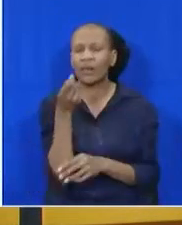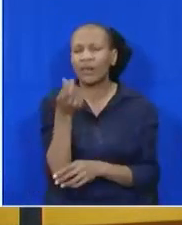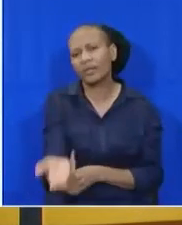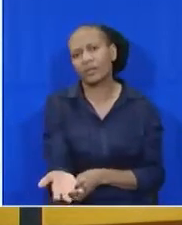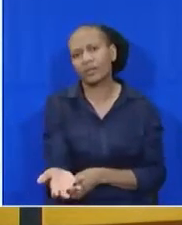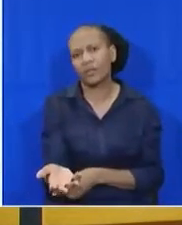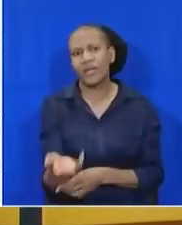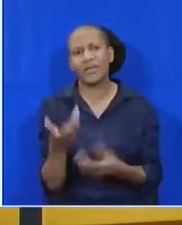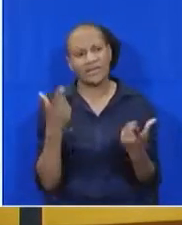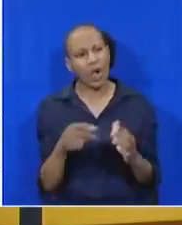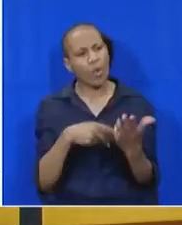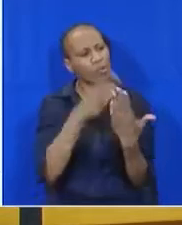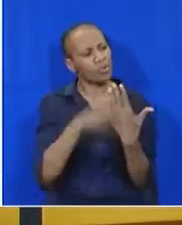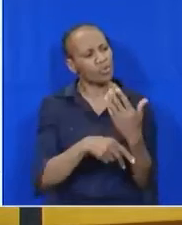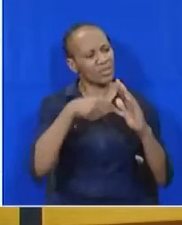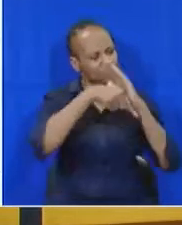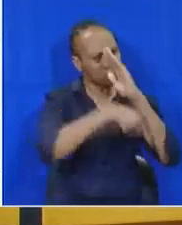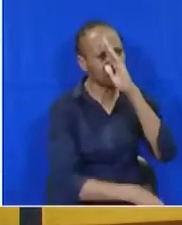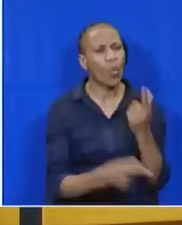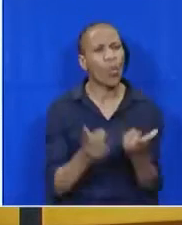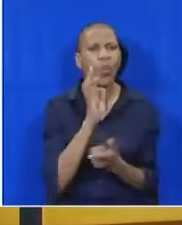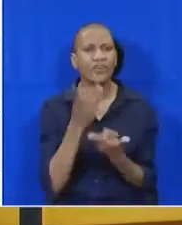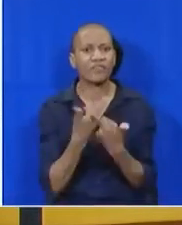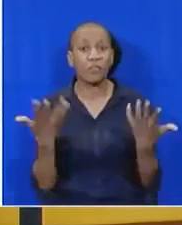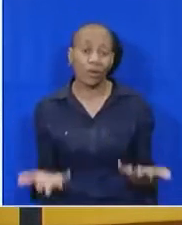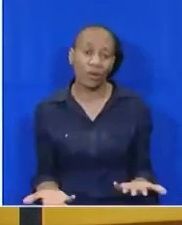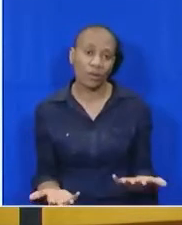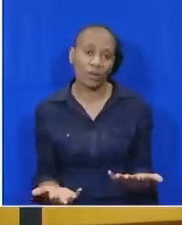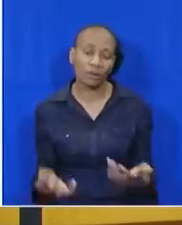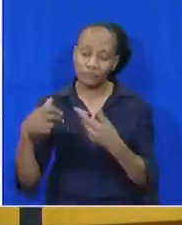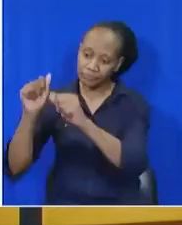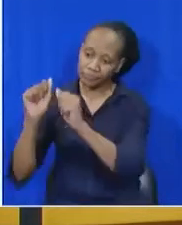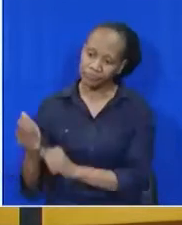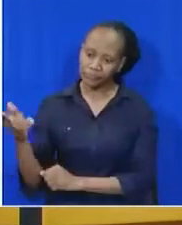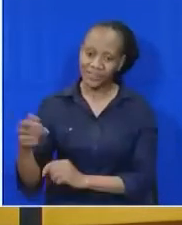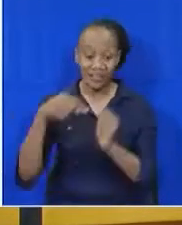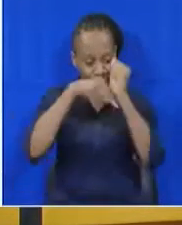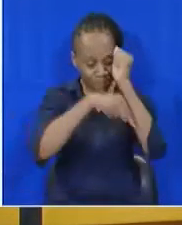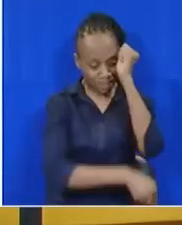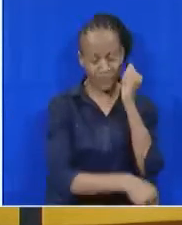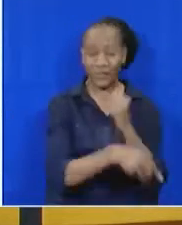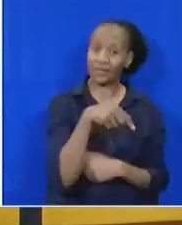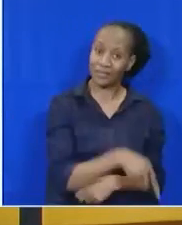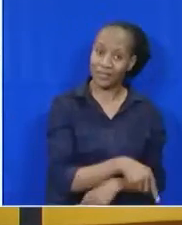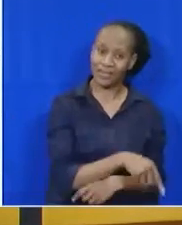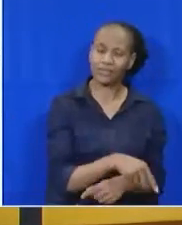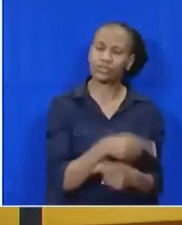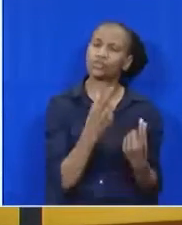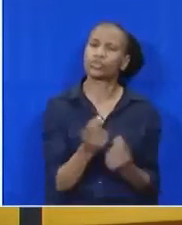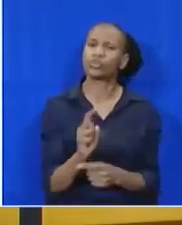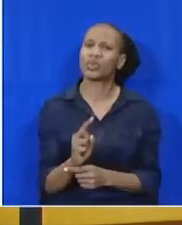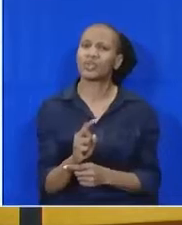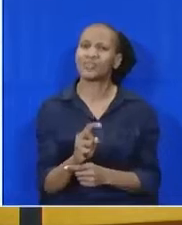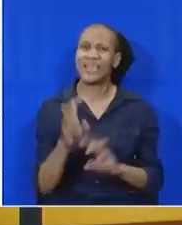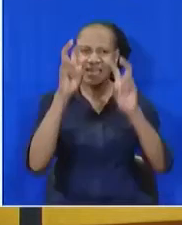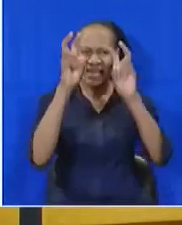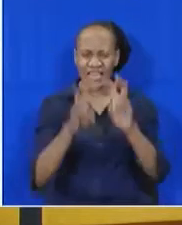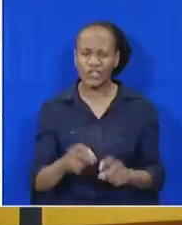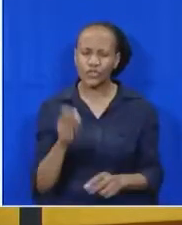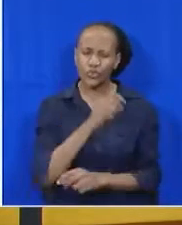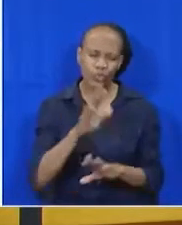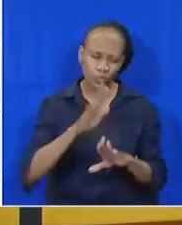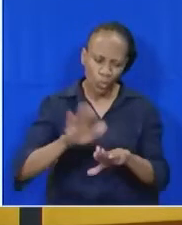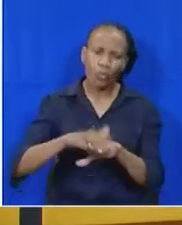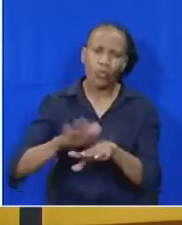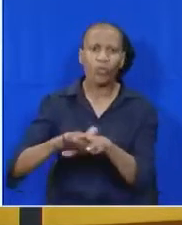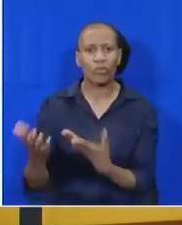for fracking going to come from? Honourable Chair, what fracking does is simply distracting energy firms and